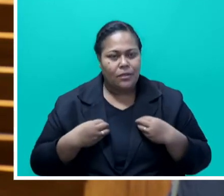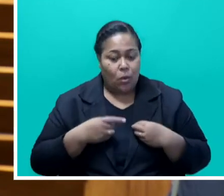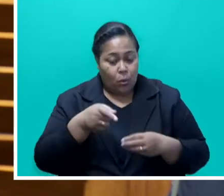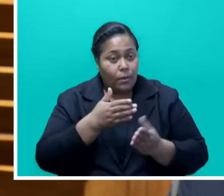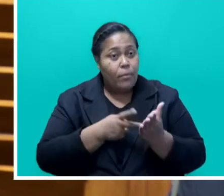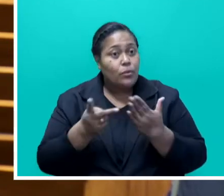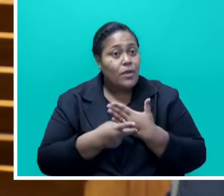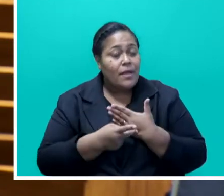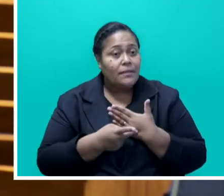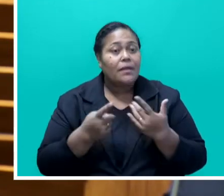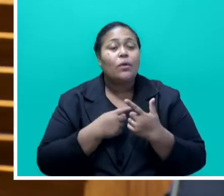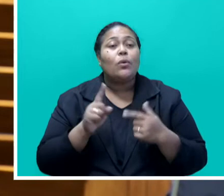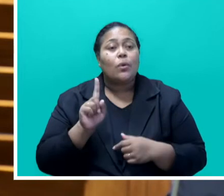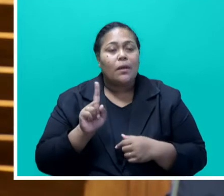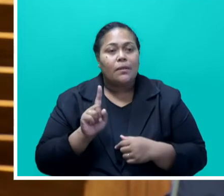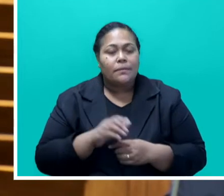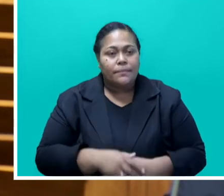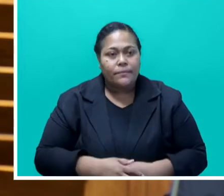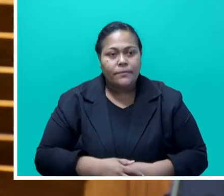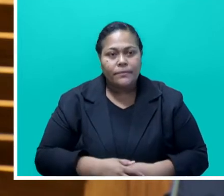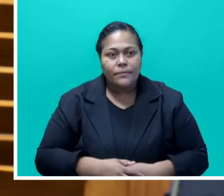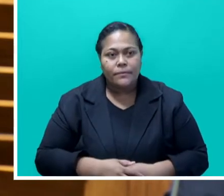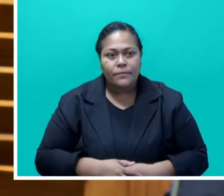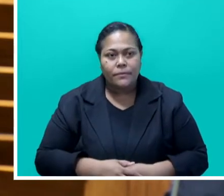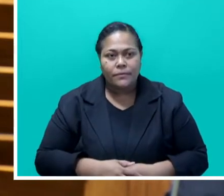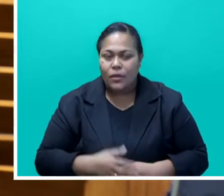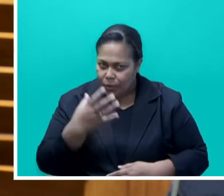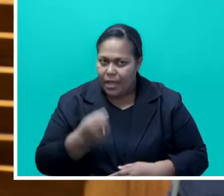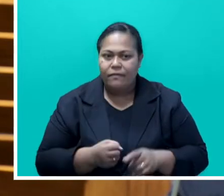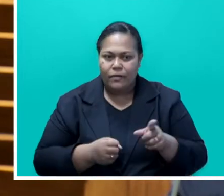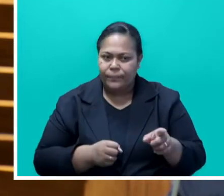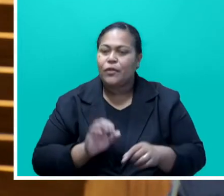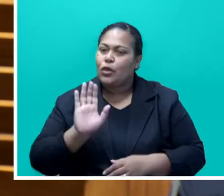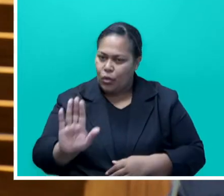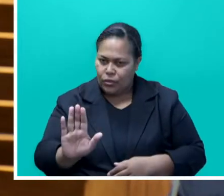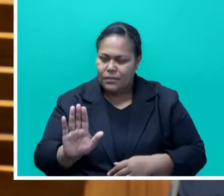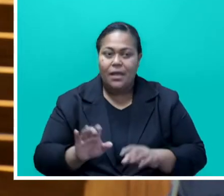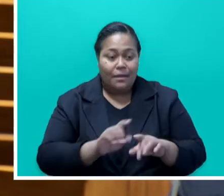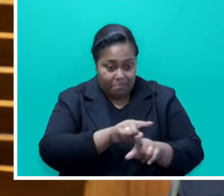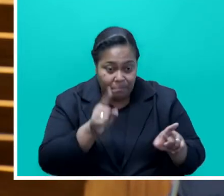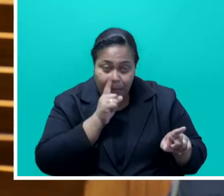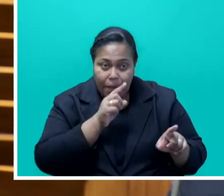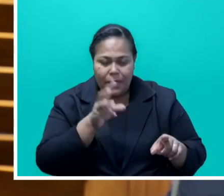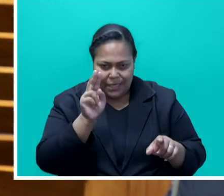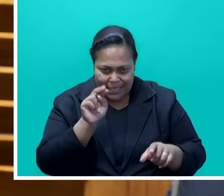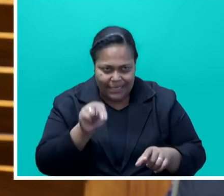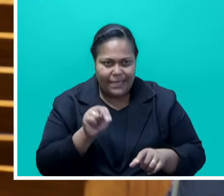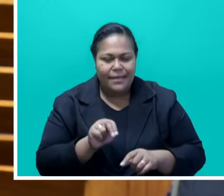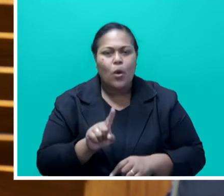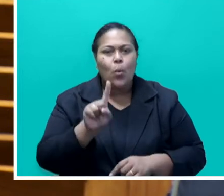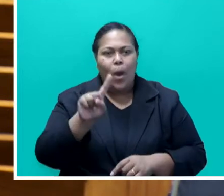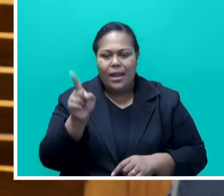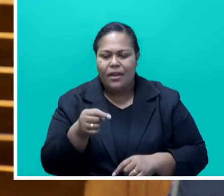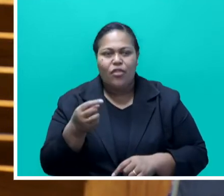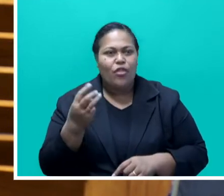Speaker, there's also an element of contribution, 1/3 cash contribution from the recipient, so they actually have what we call skin in the